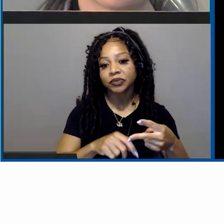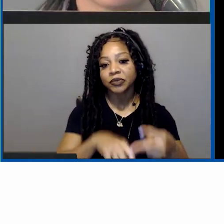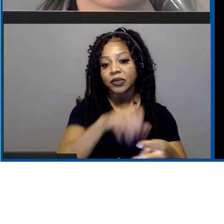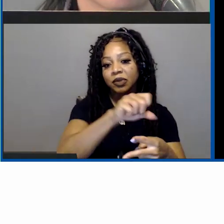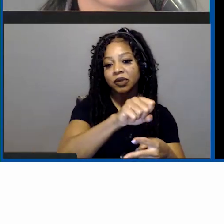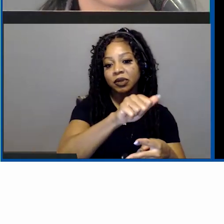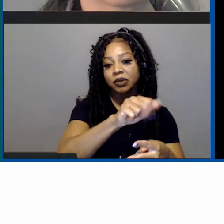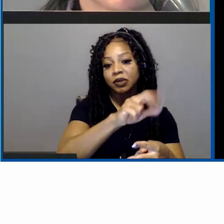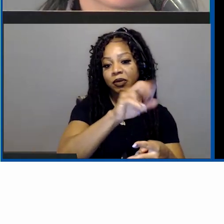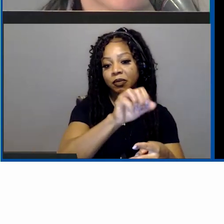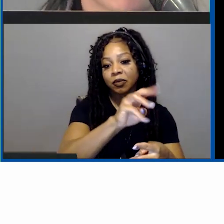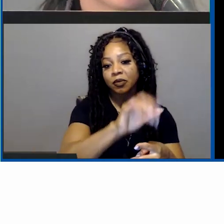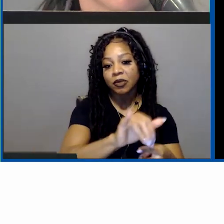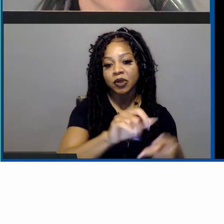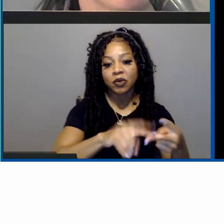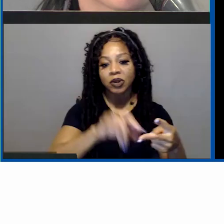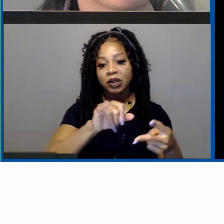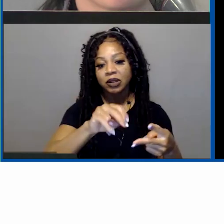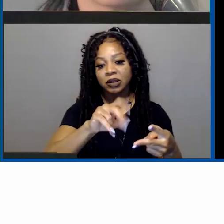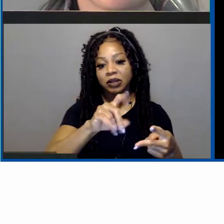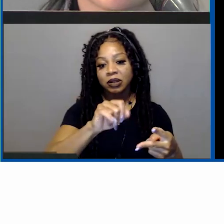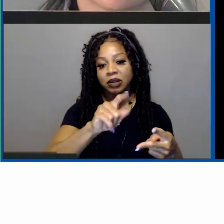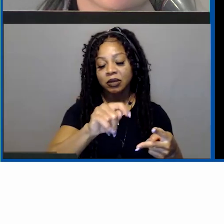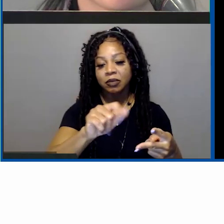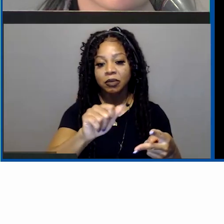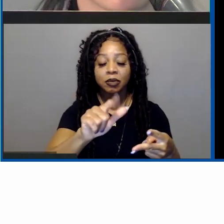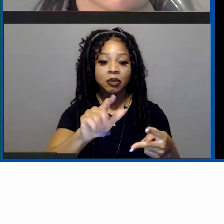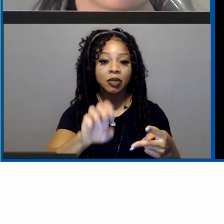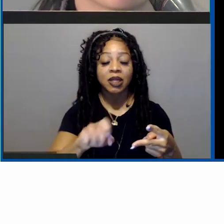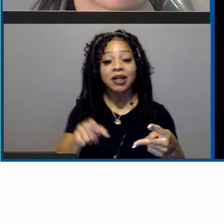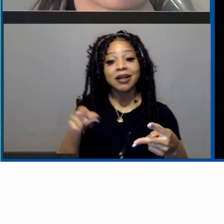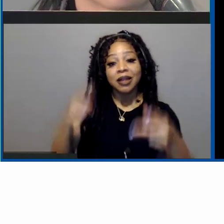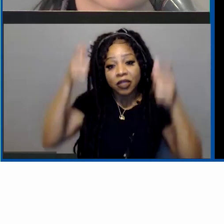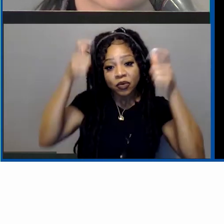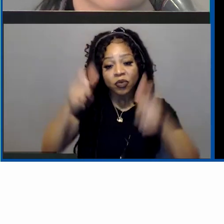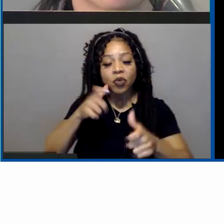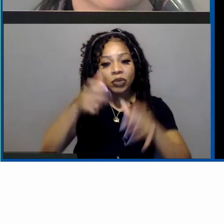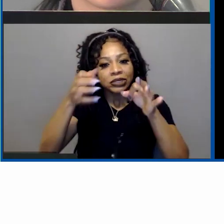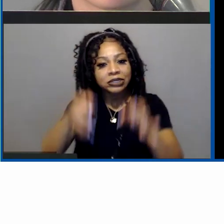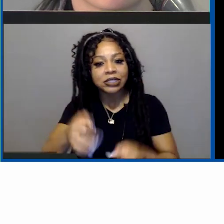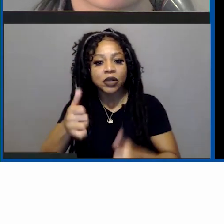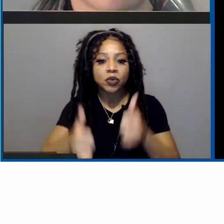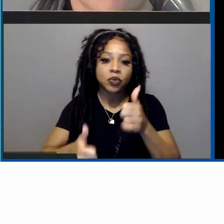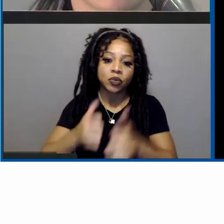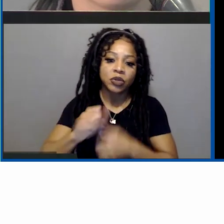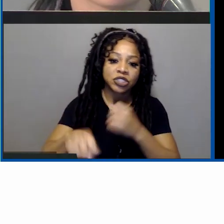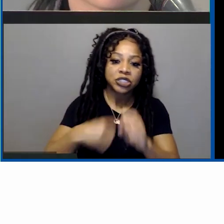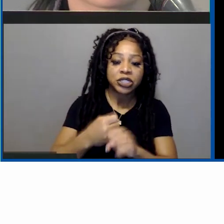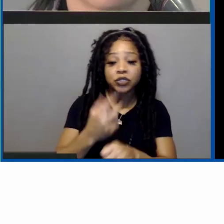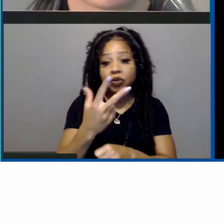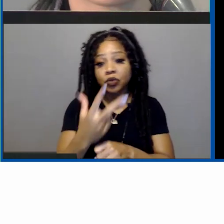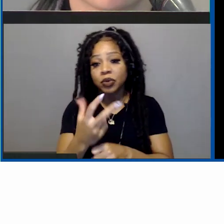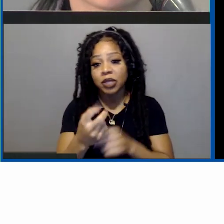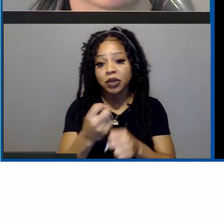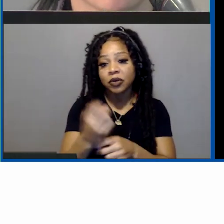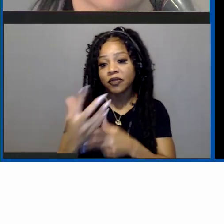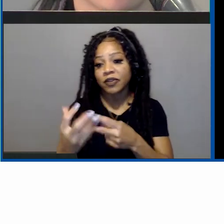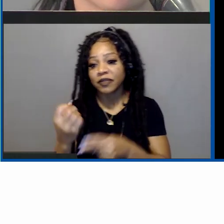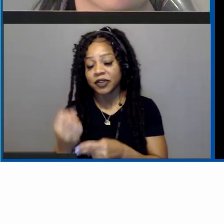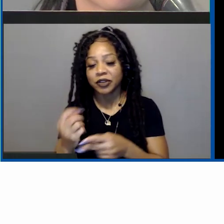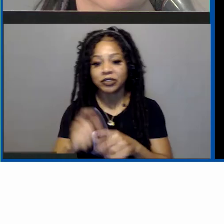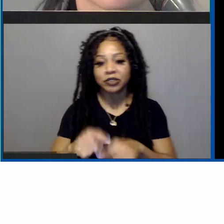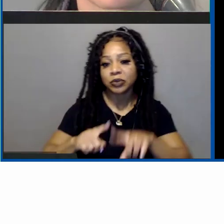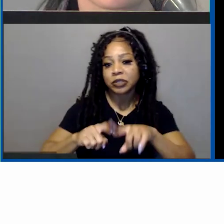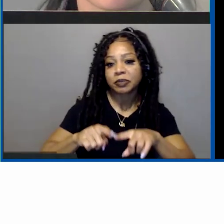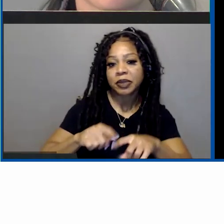they choose will impact the end date of when that record is going to get sealed. So for more serious crimes, they're going to elect